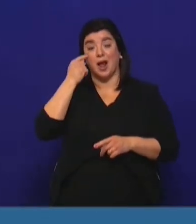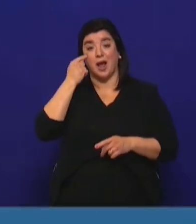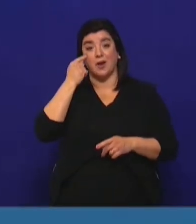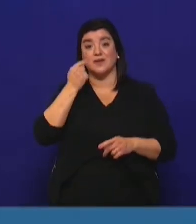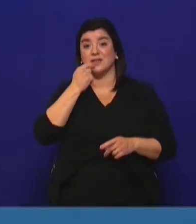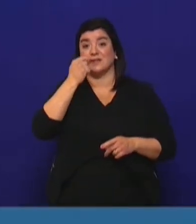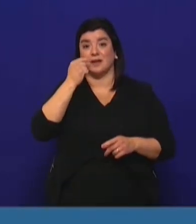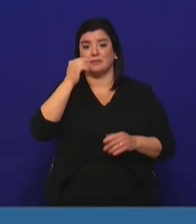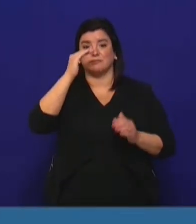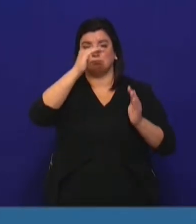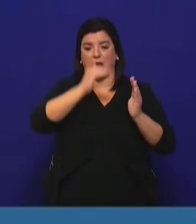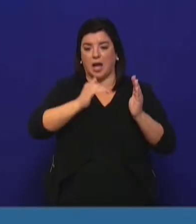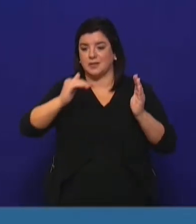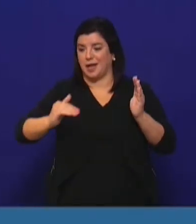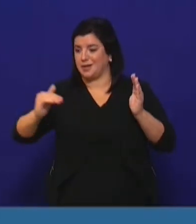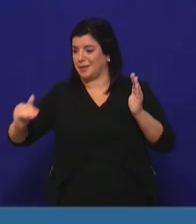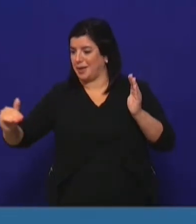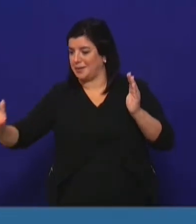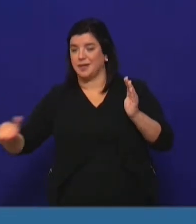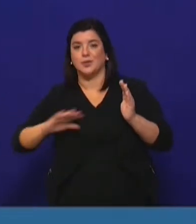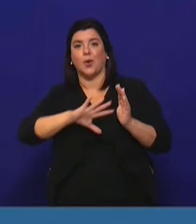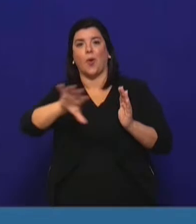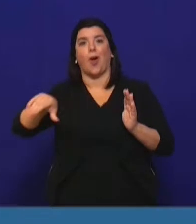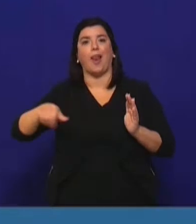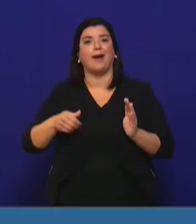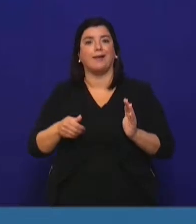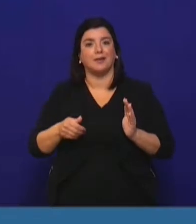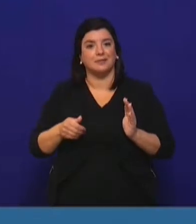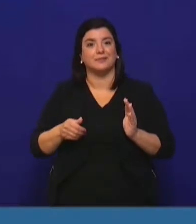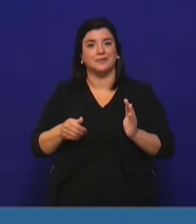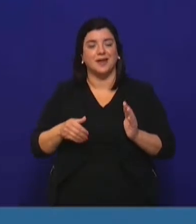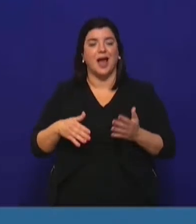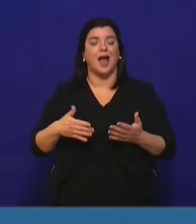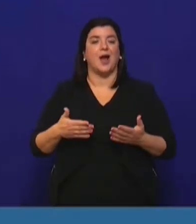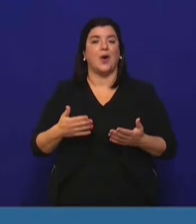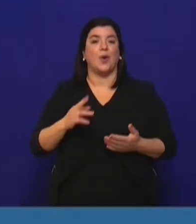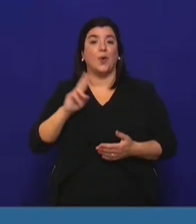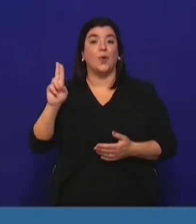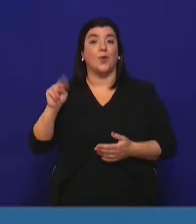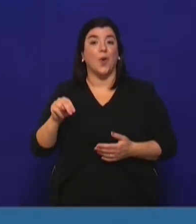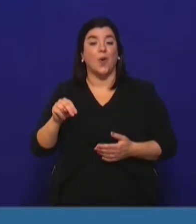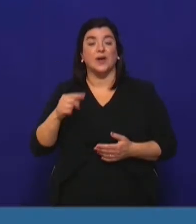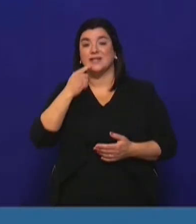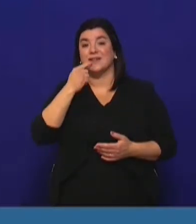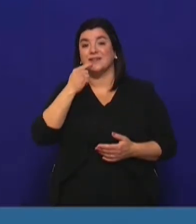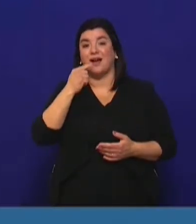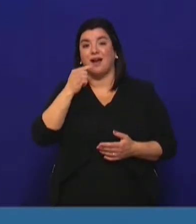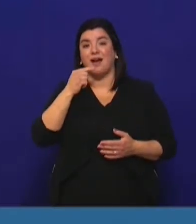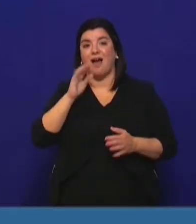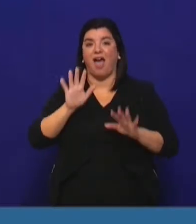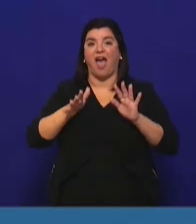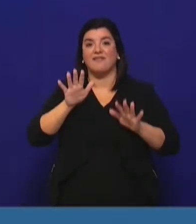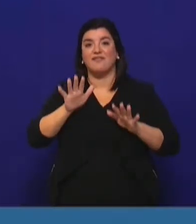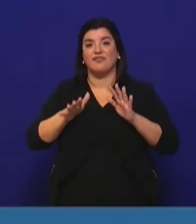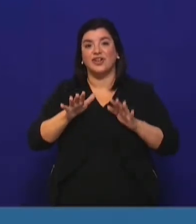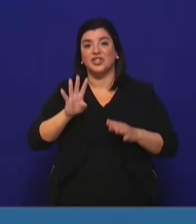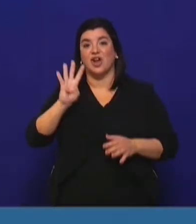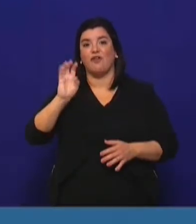kollha kemm huma. U anka l-average età tal-każijiet li kellna dil-ġimgħa kien ta' 40